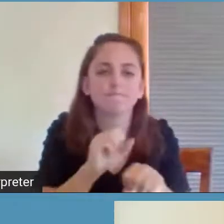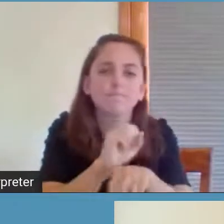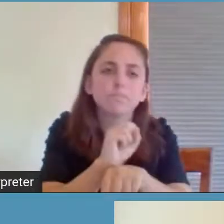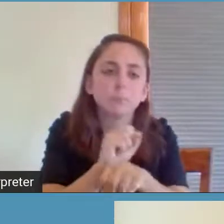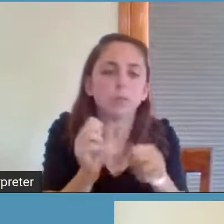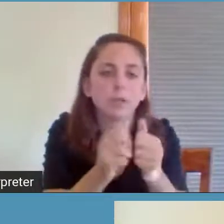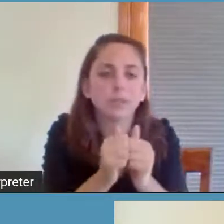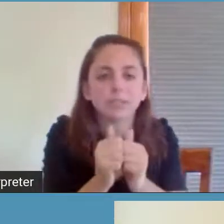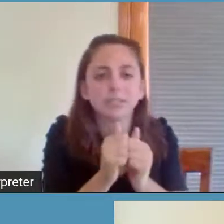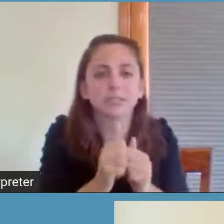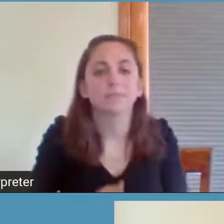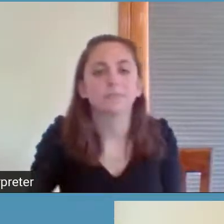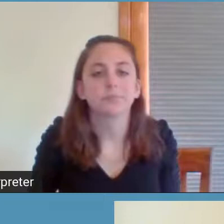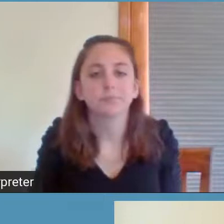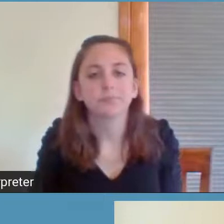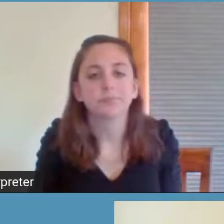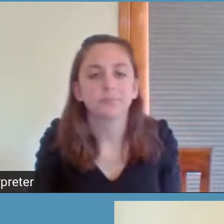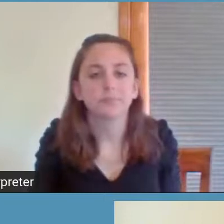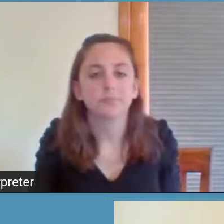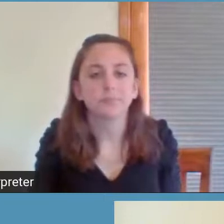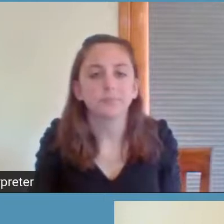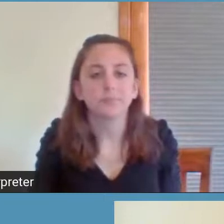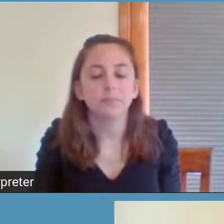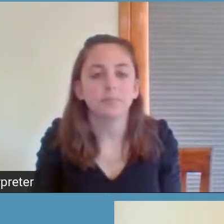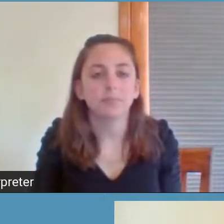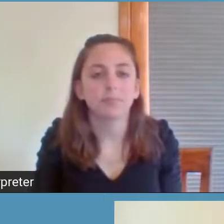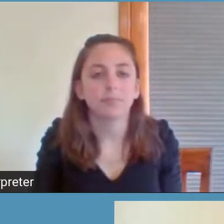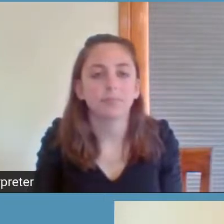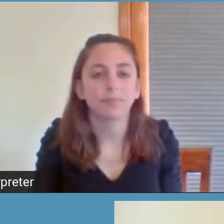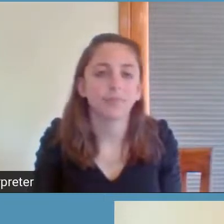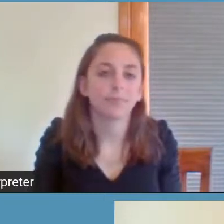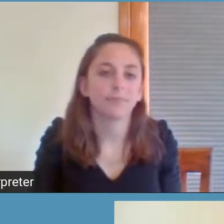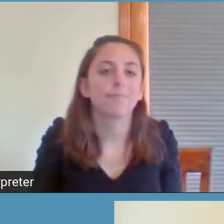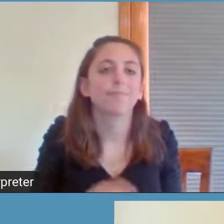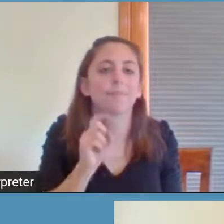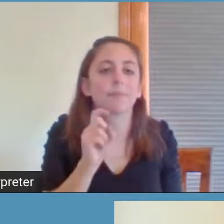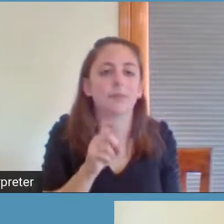it was supposed to go. So that was, you know, you had to.